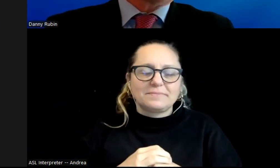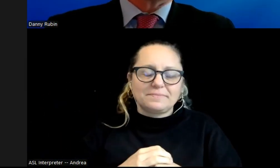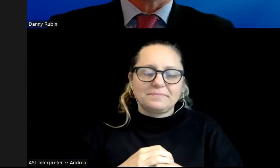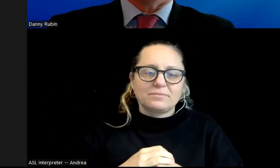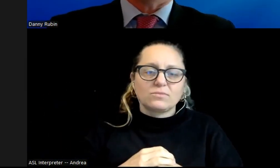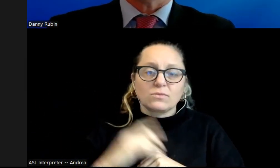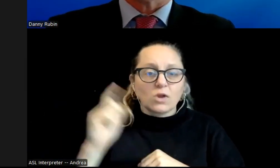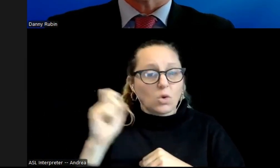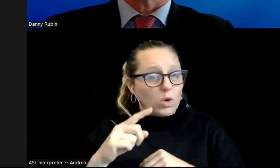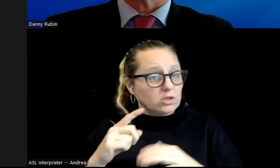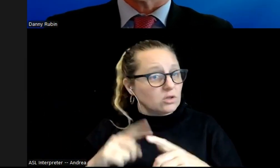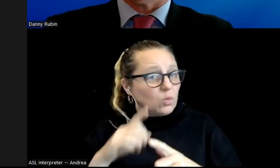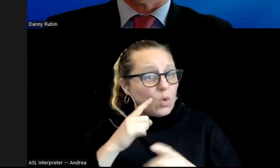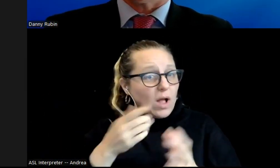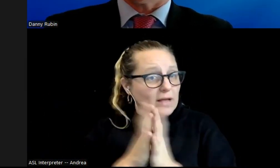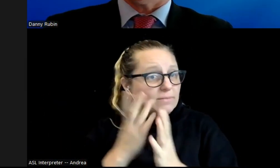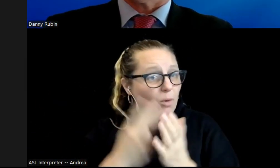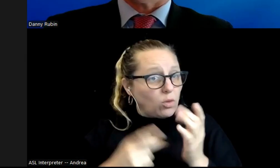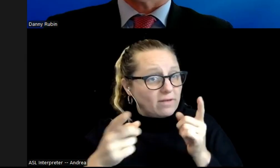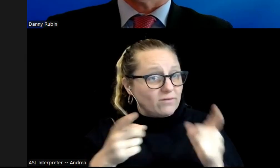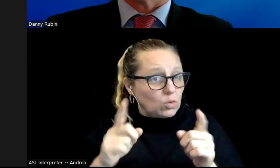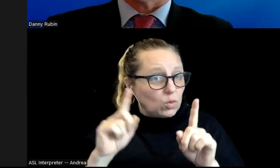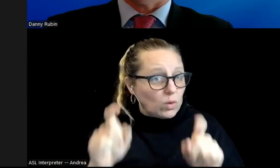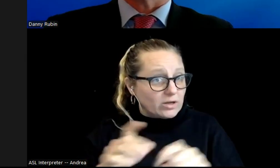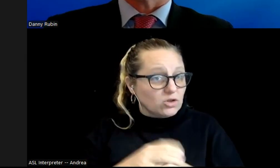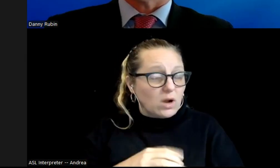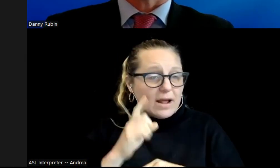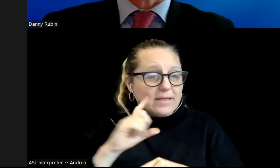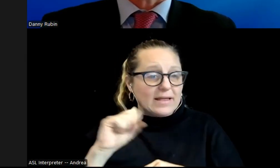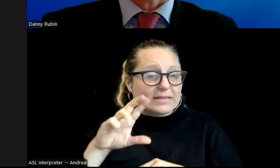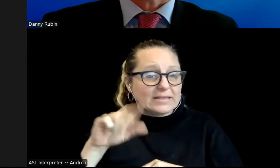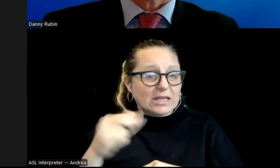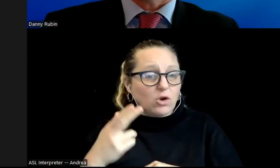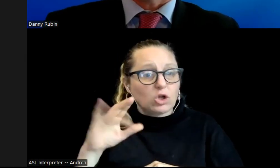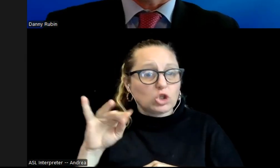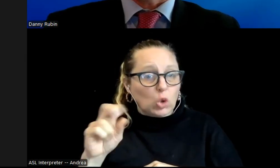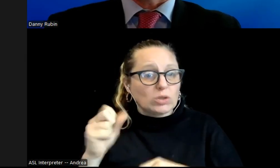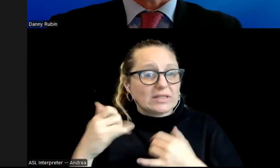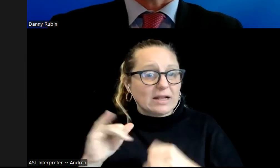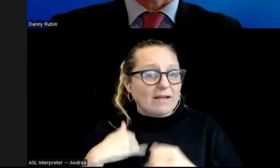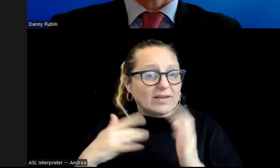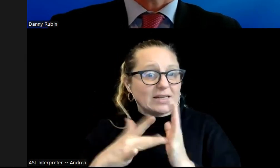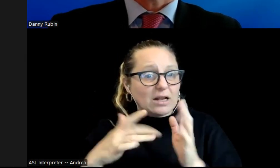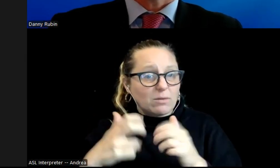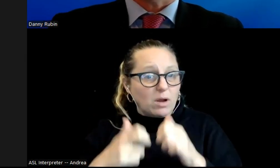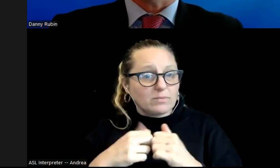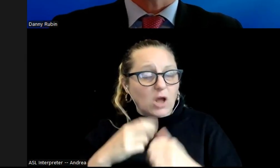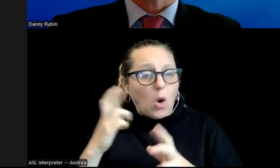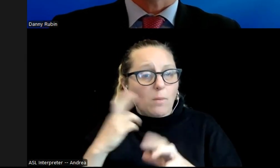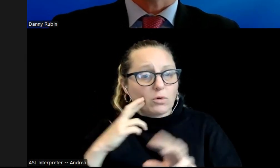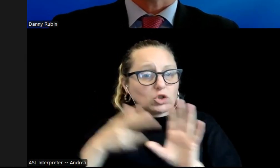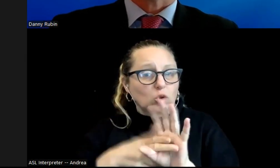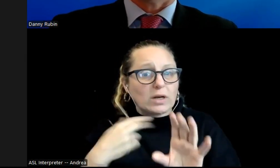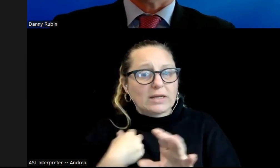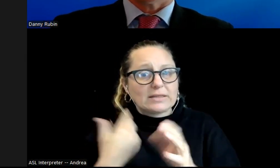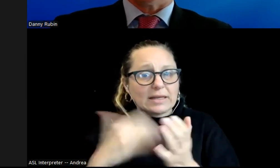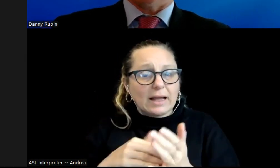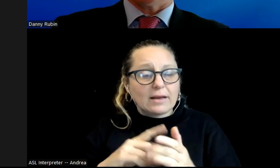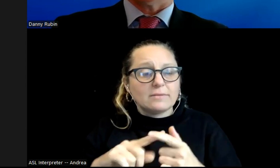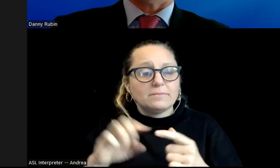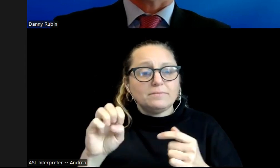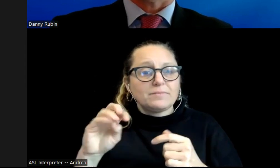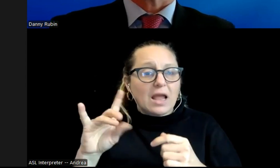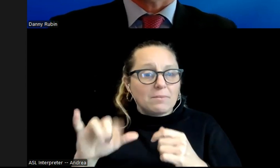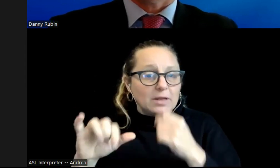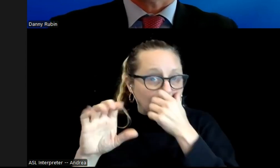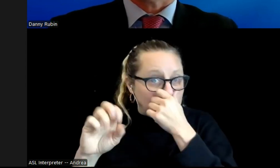Question, I'll ask both of you this question. I think Sarah Jones is still having some technical problems. Hopefully she'll join us again. Emily Benitez